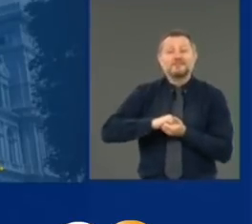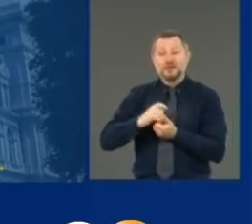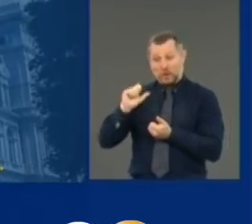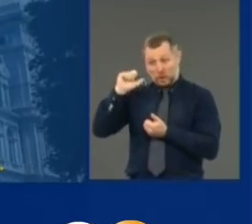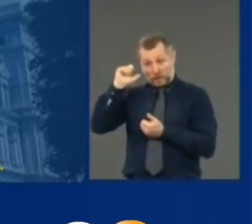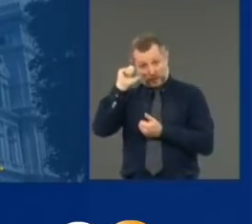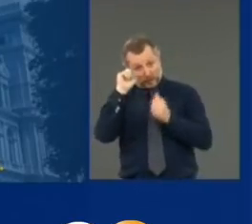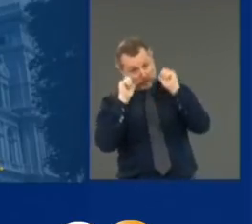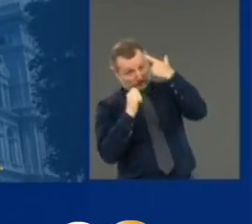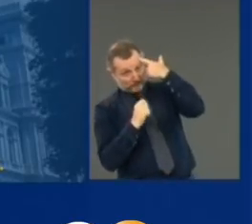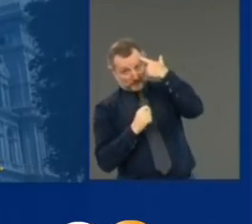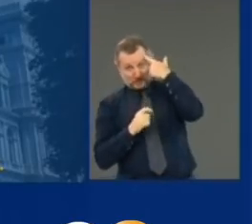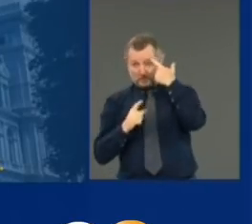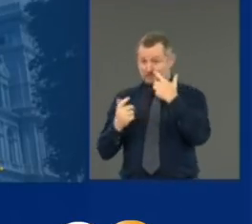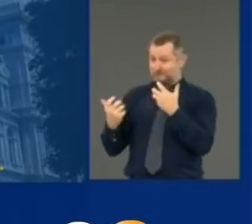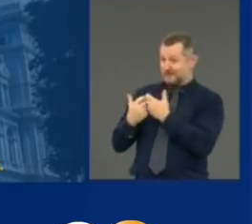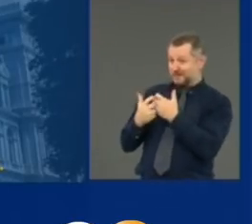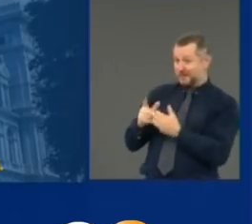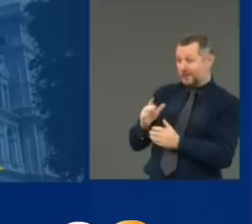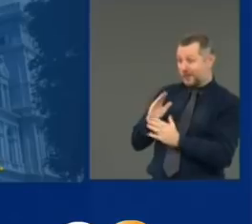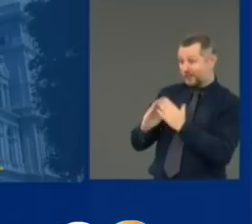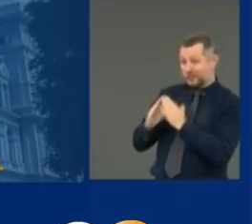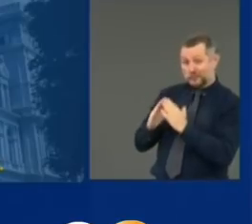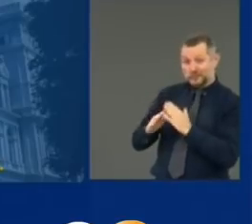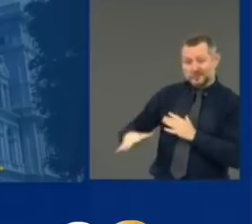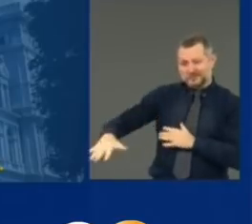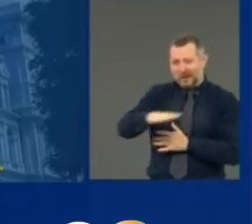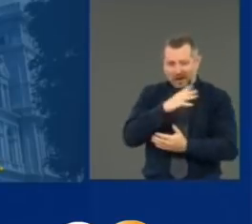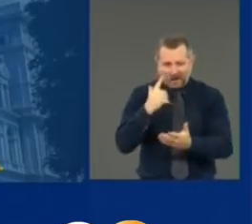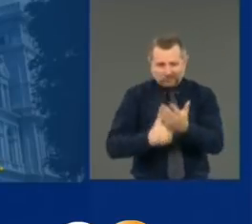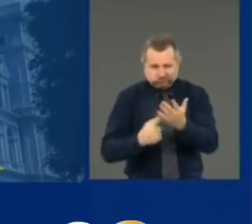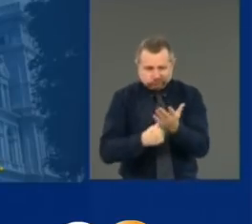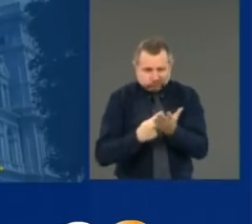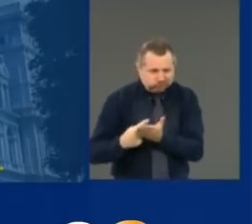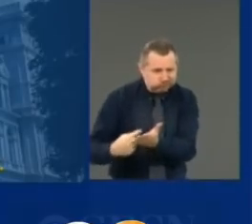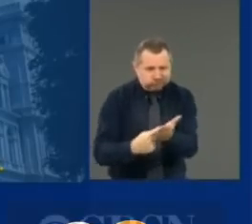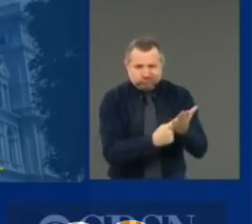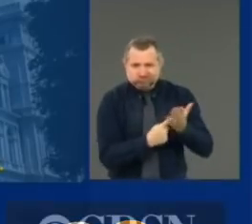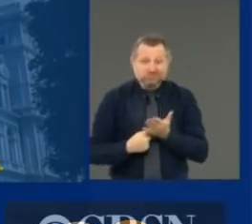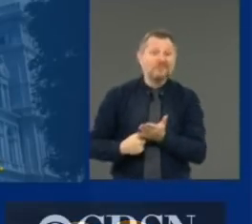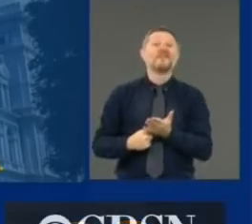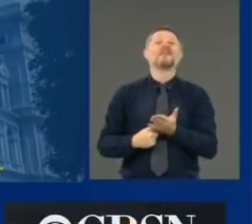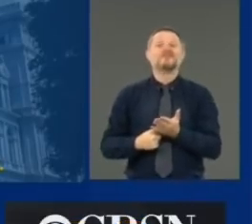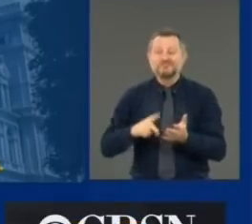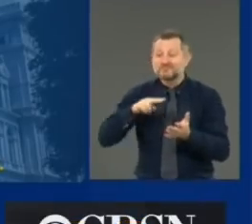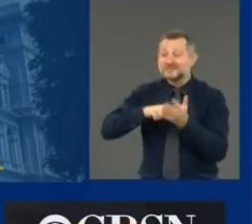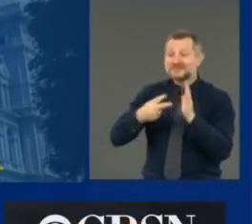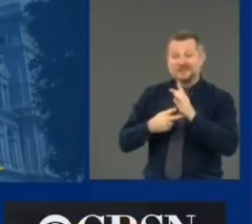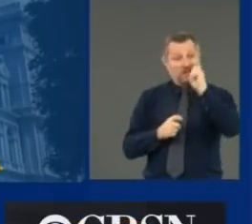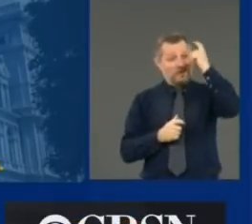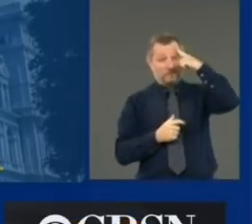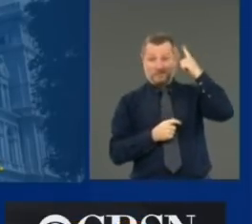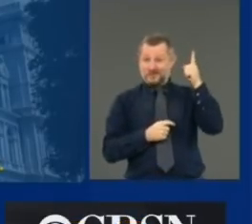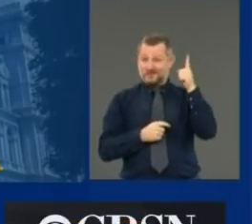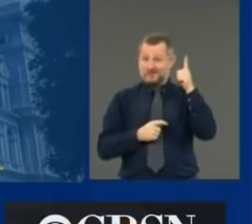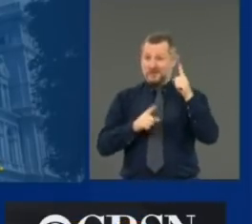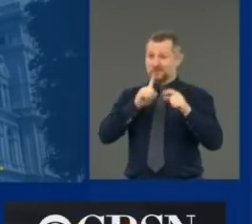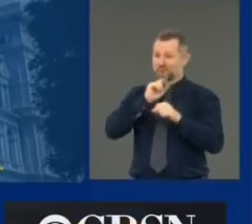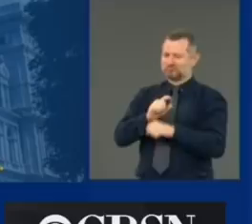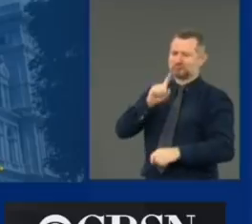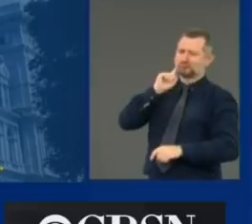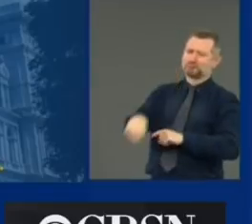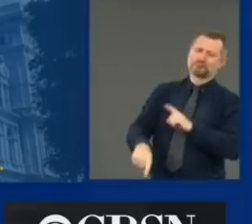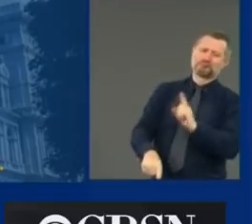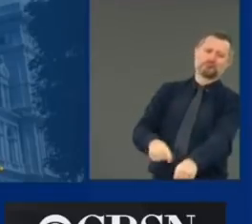the community and does it together. It's not that government gives us their vision of what the